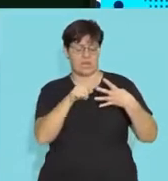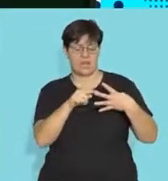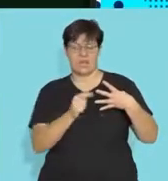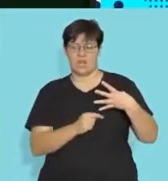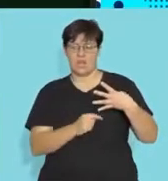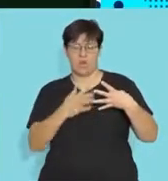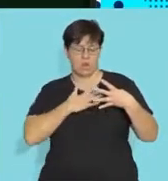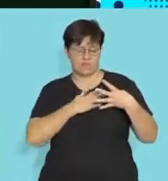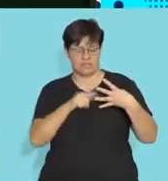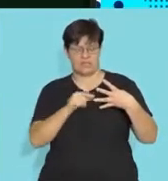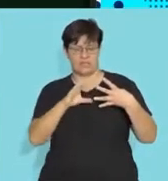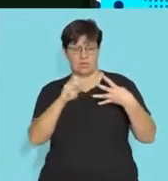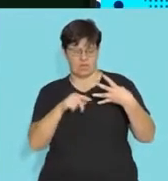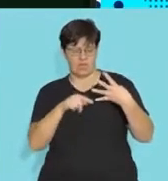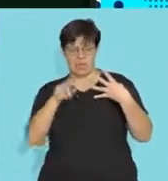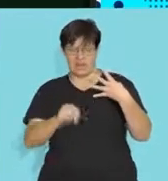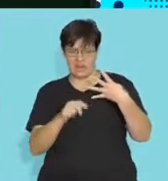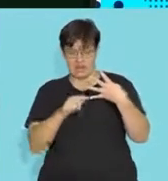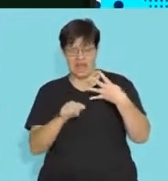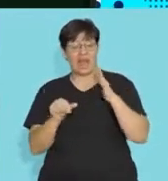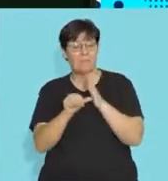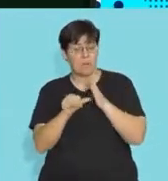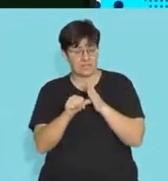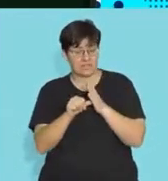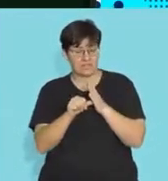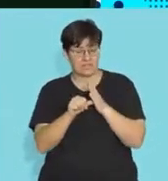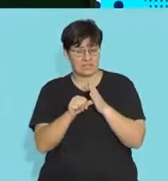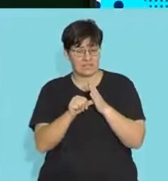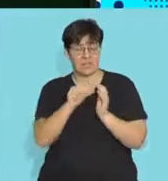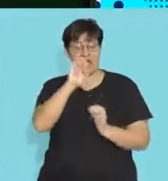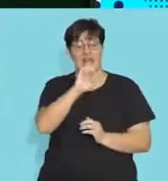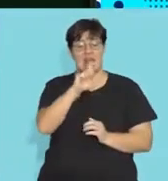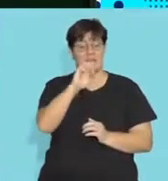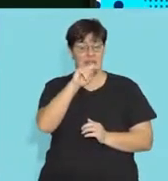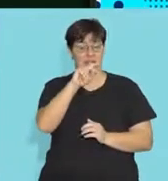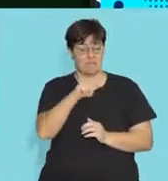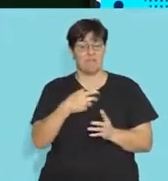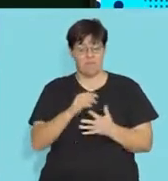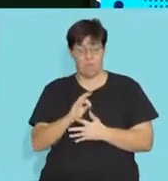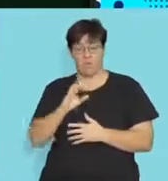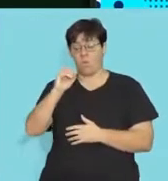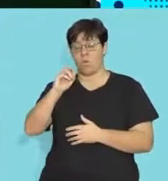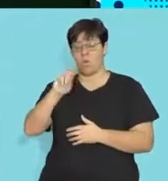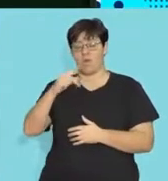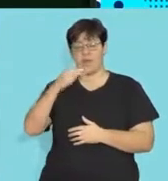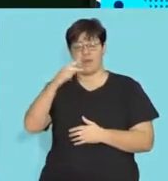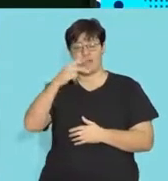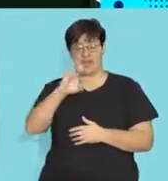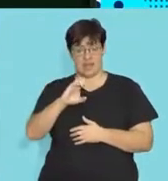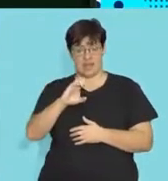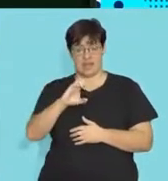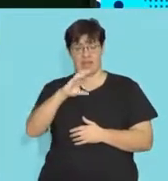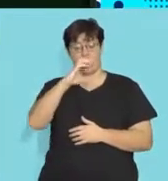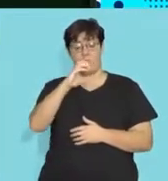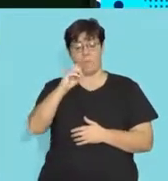water, and nitrogen are the essential organic compounds that we need, are the essential elements that we need for organic compounds. And let's